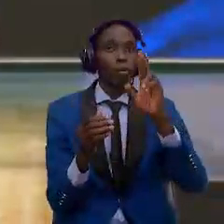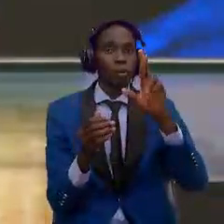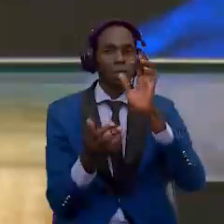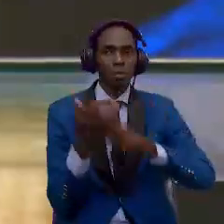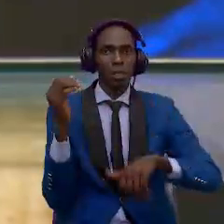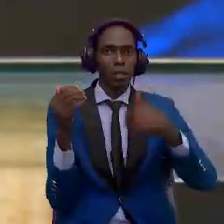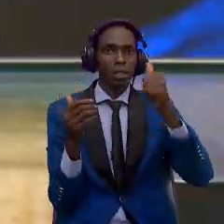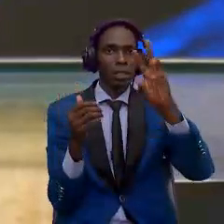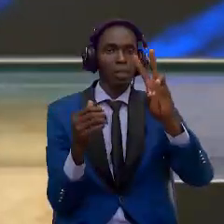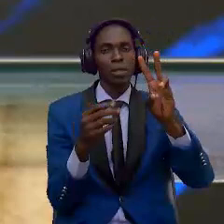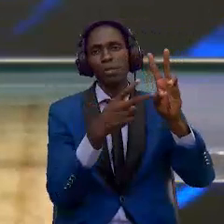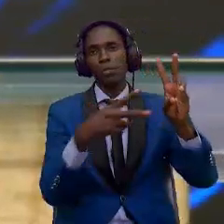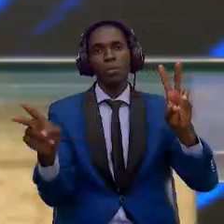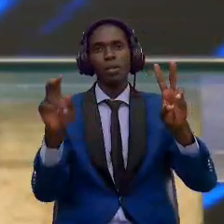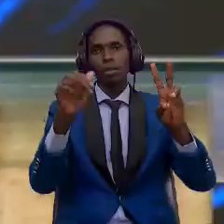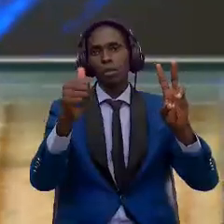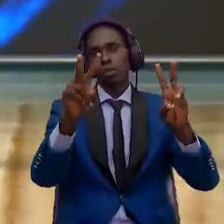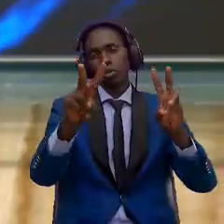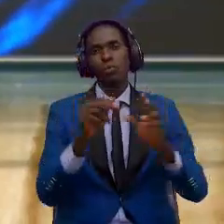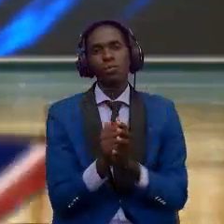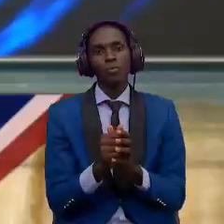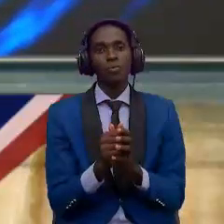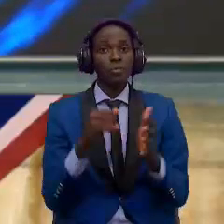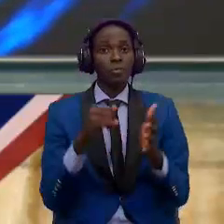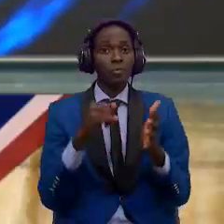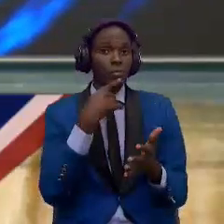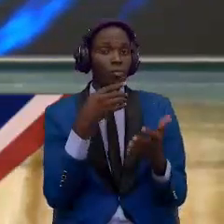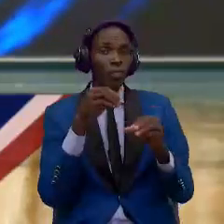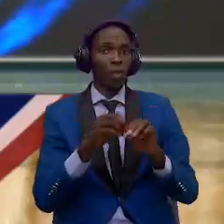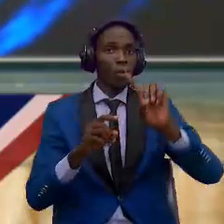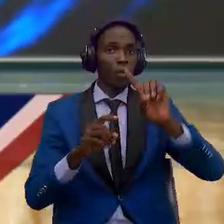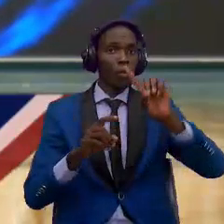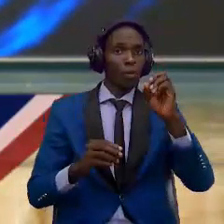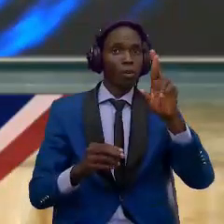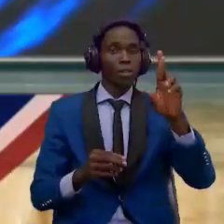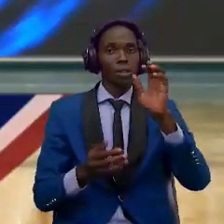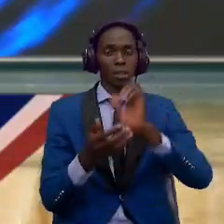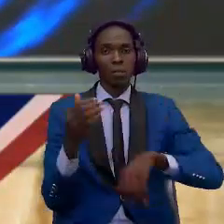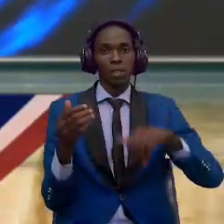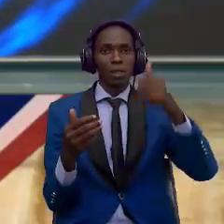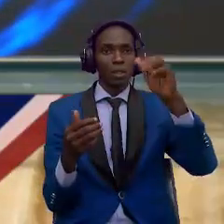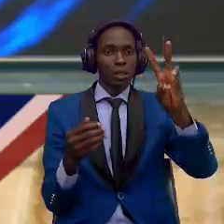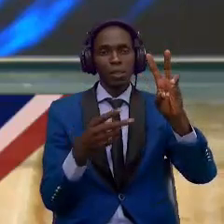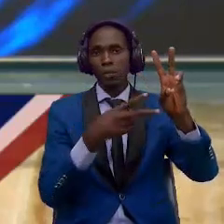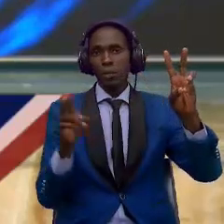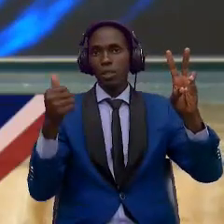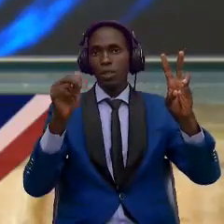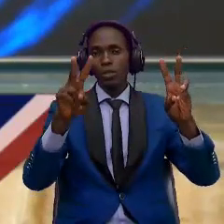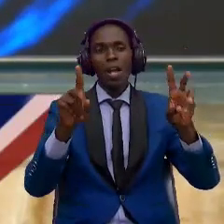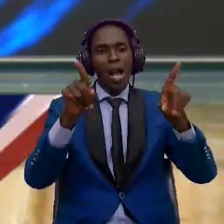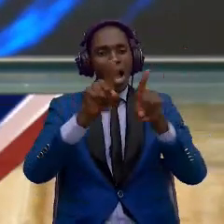chapter 16, and we're reading from verse 12. It says in 1 Corinthians chapter 16, verse 12, as touching